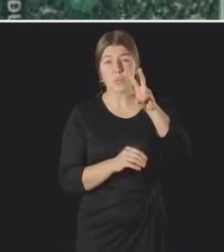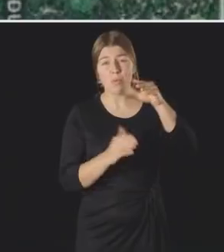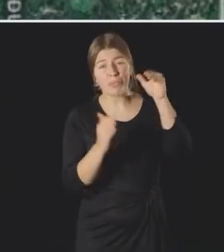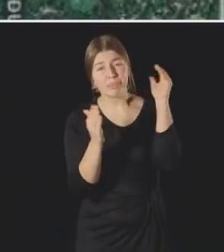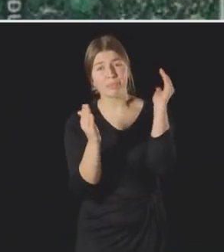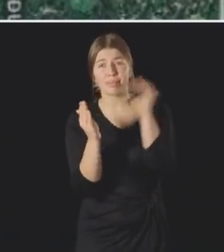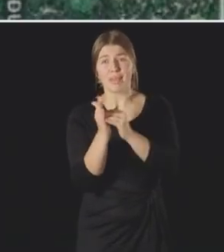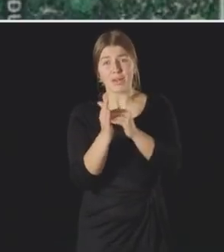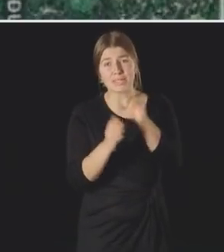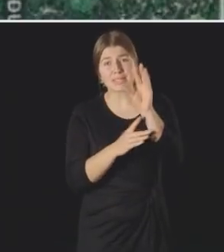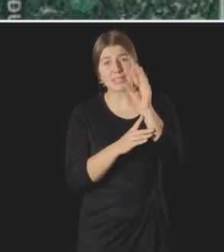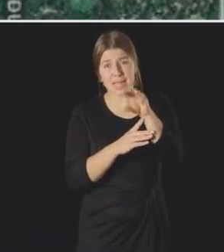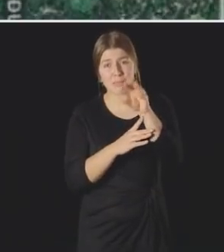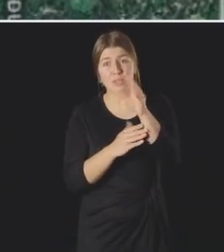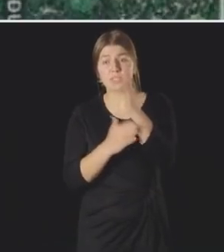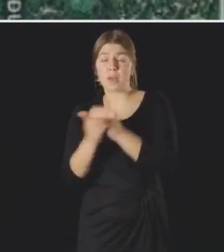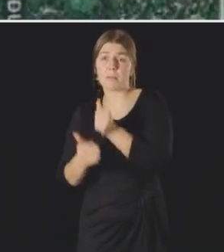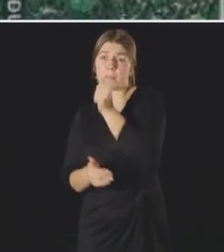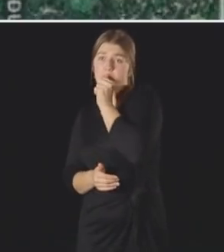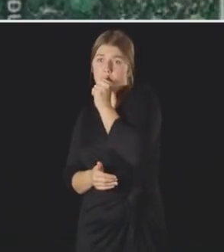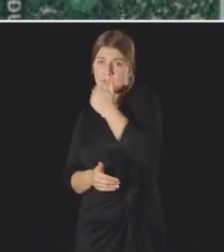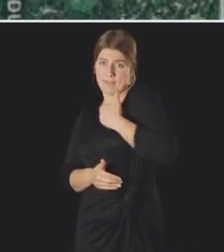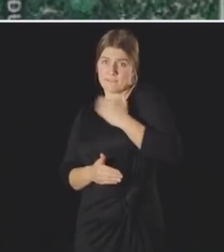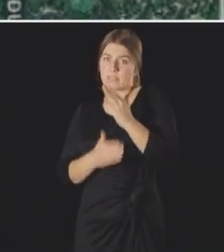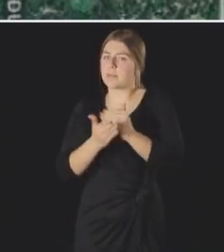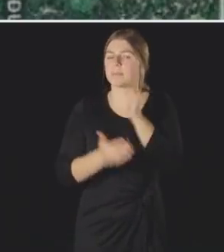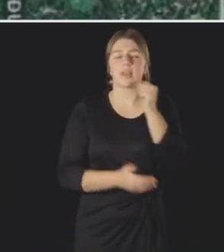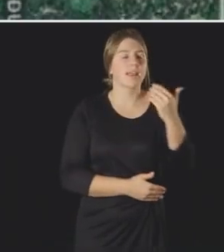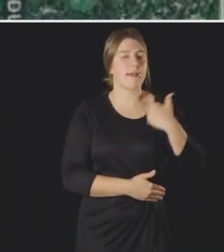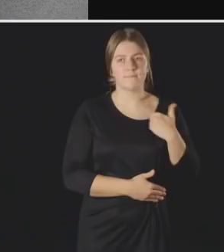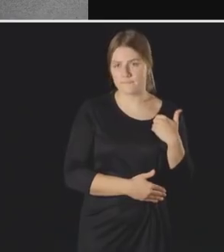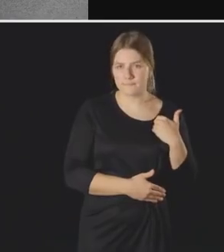of these have passwords, some of them don't.